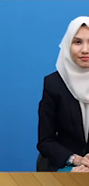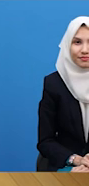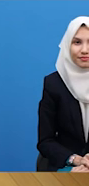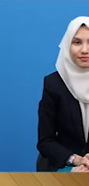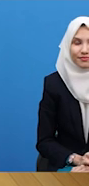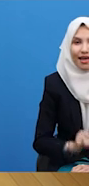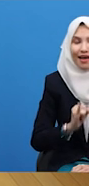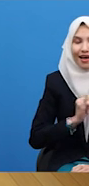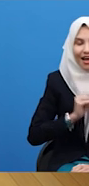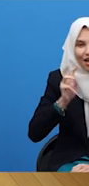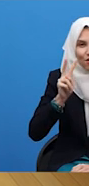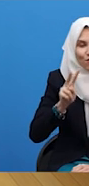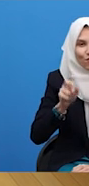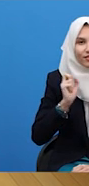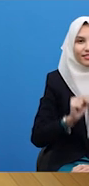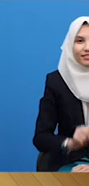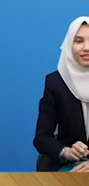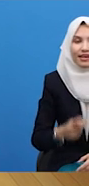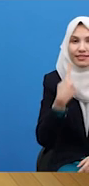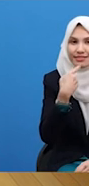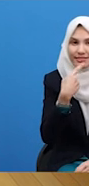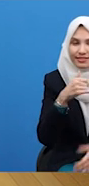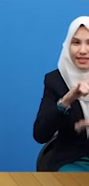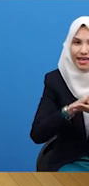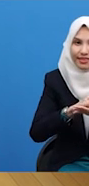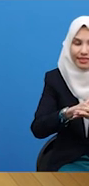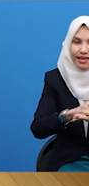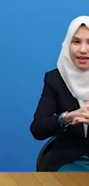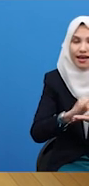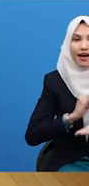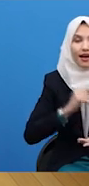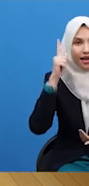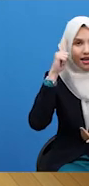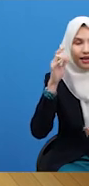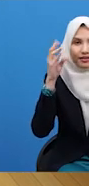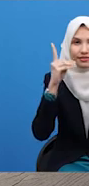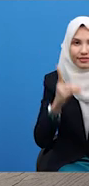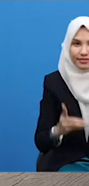I would say that. I have decided.